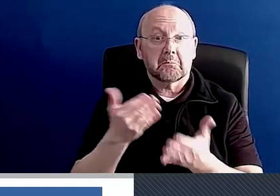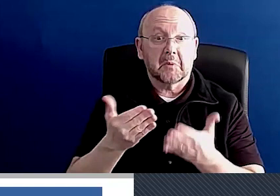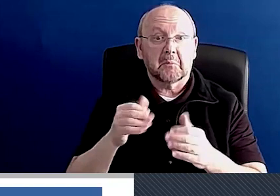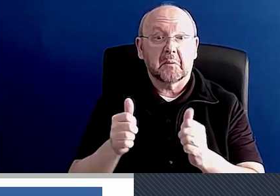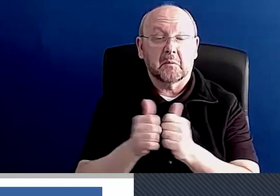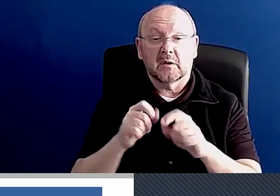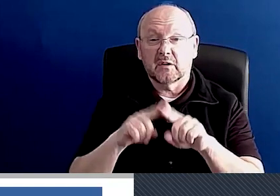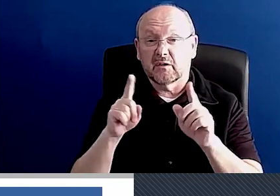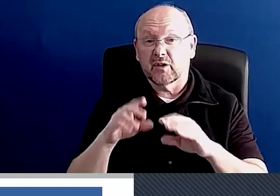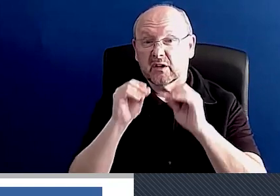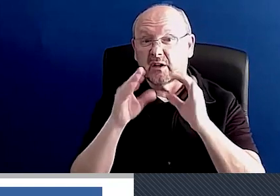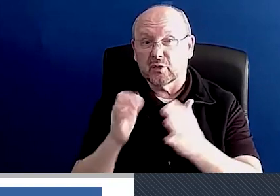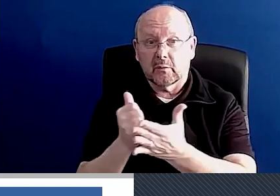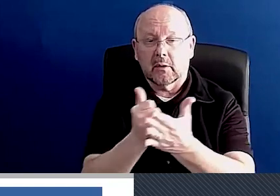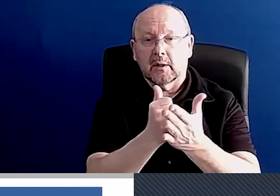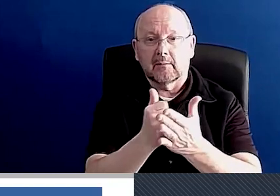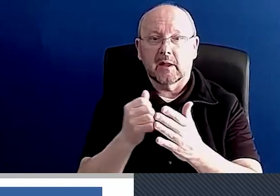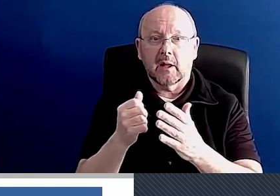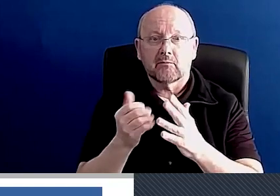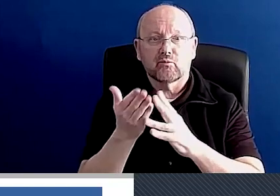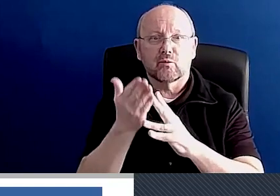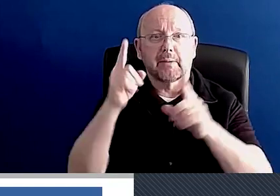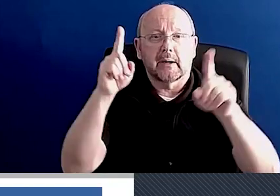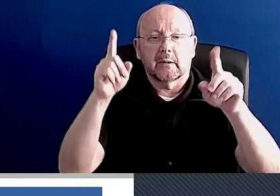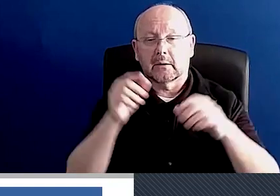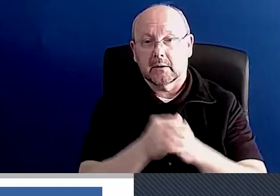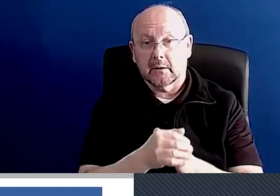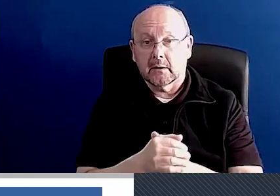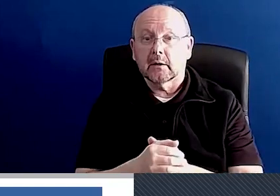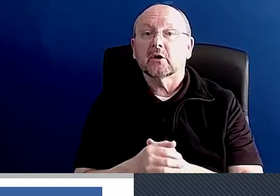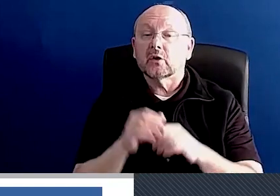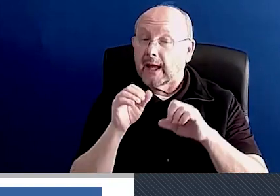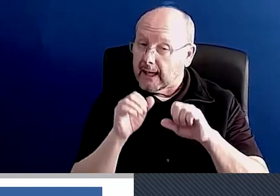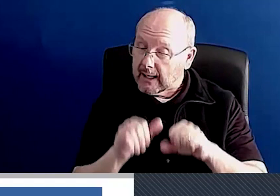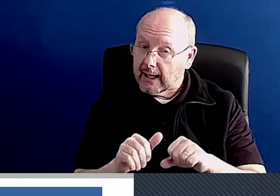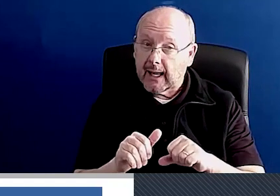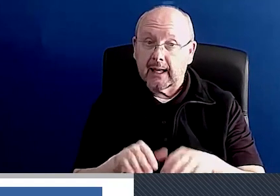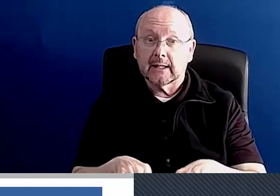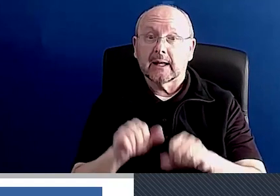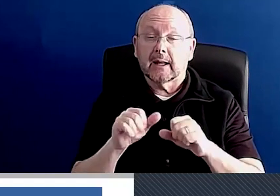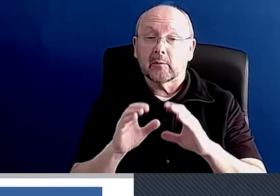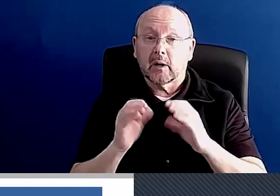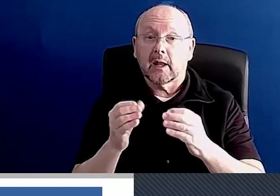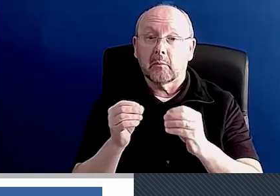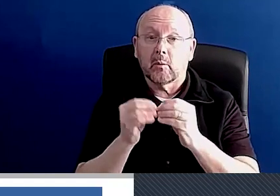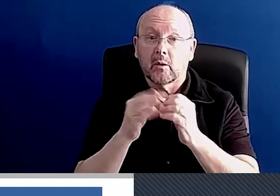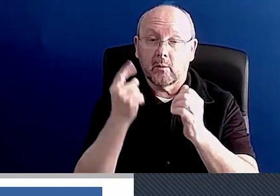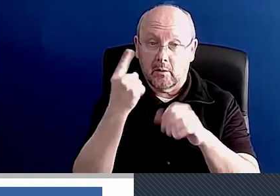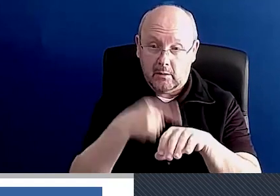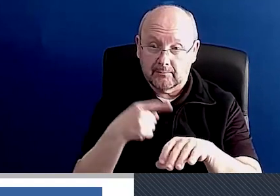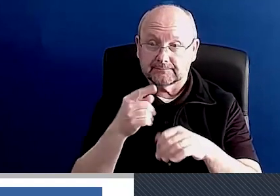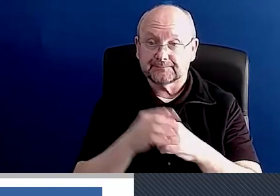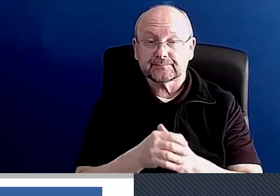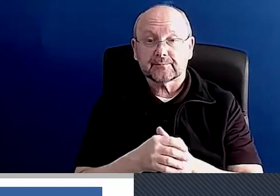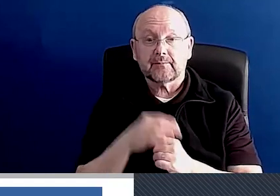So when they take it non-credit, they are able to repeat the class. Because typically, if you're taking a 4-credit class, if you